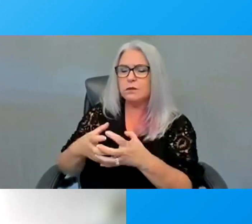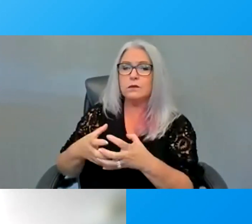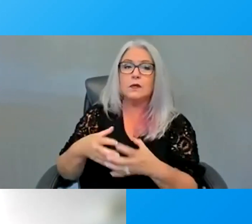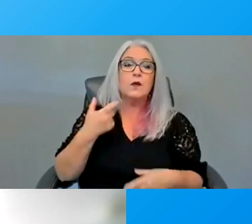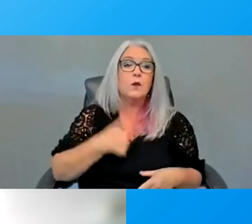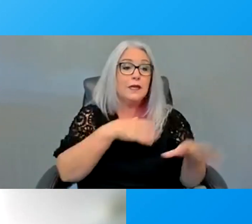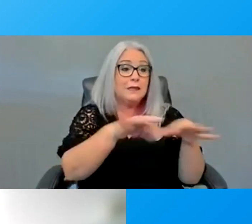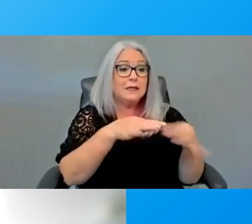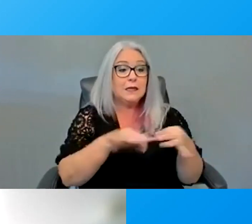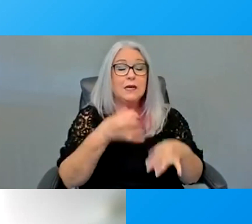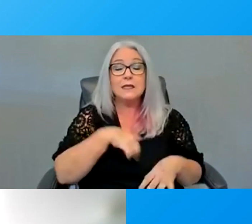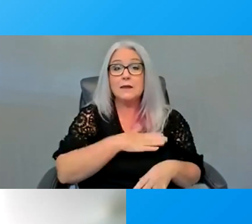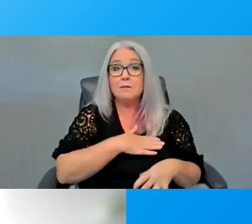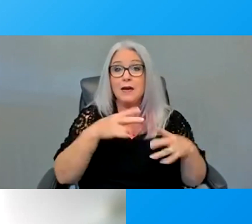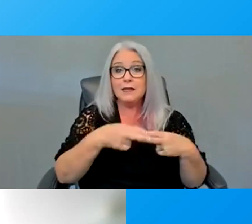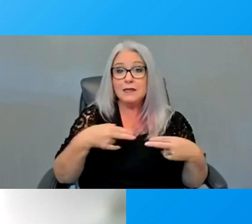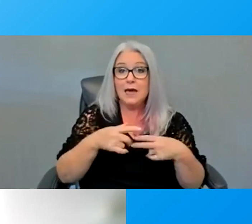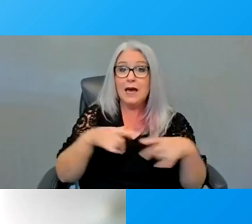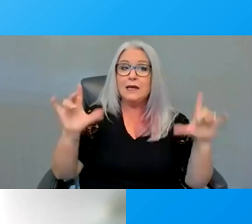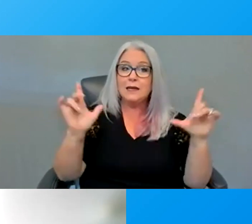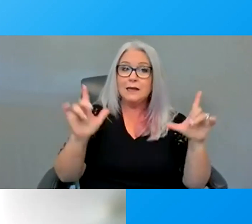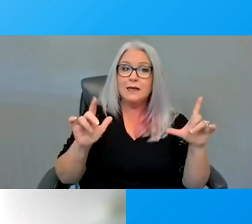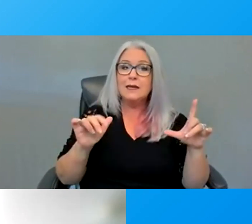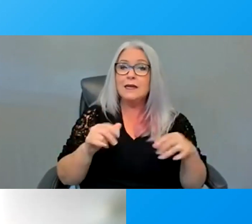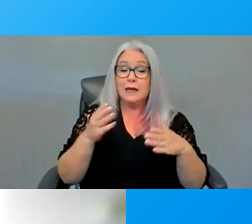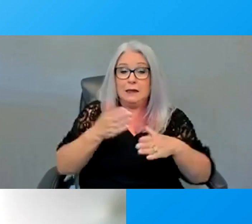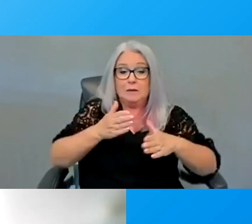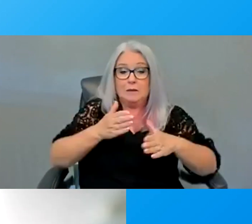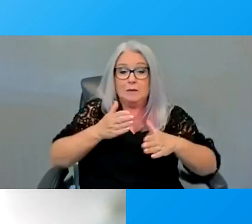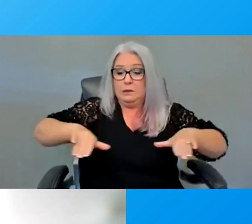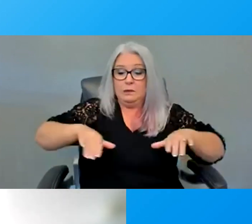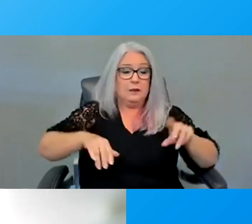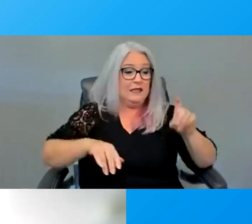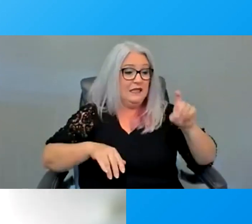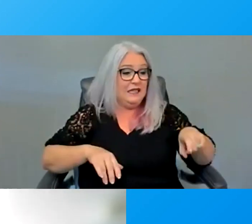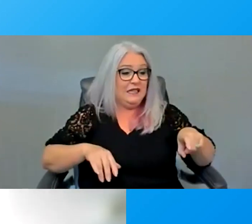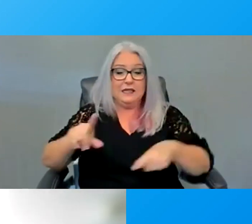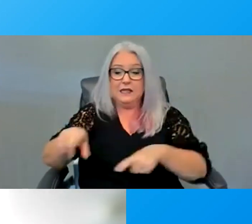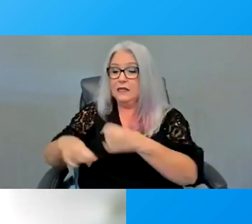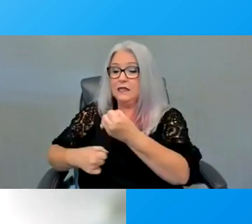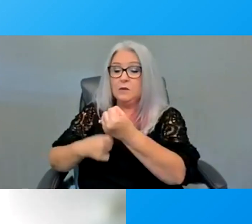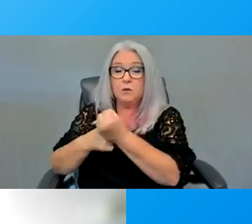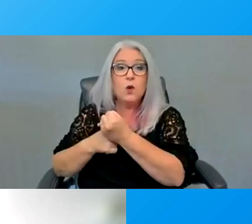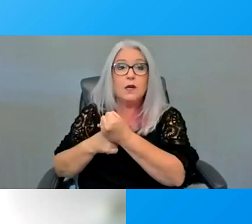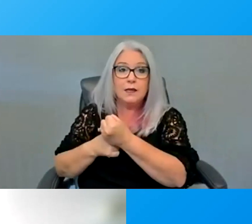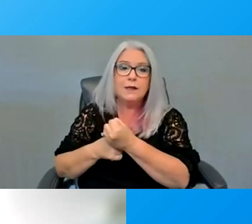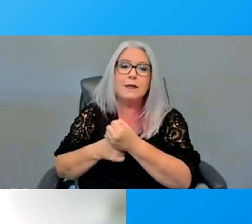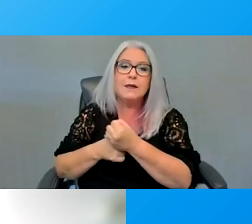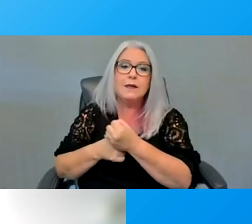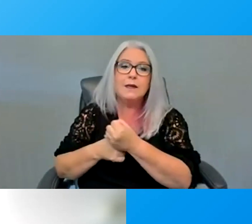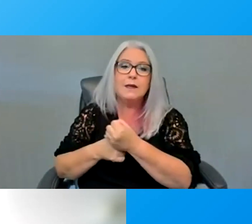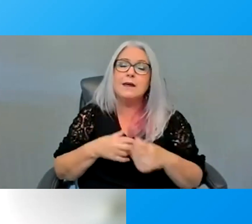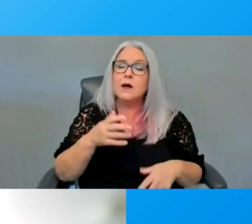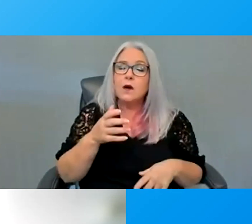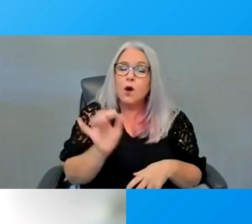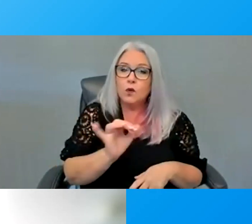this gap between needs and support, but that exists as well as that many parents with